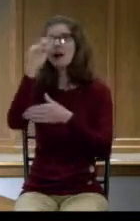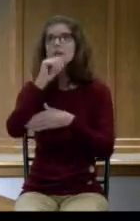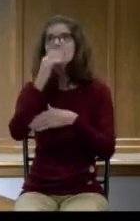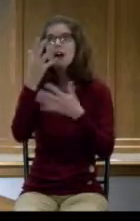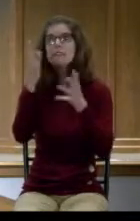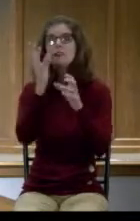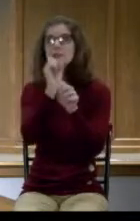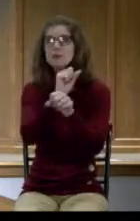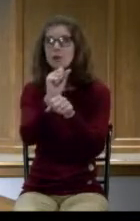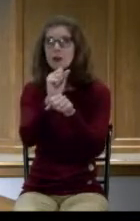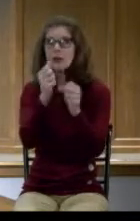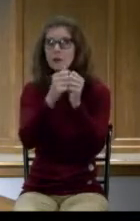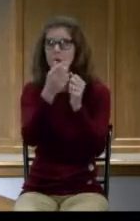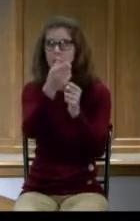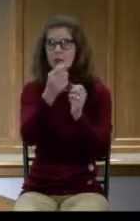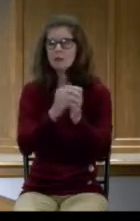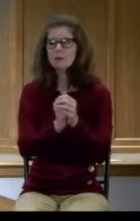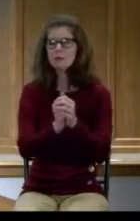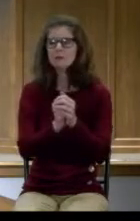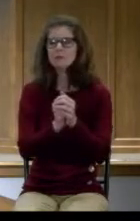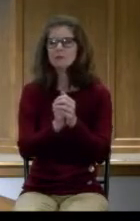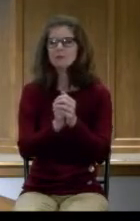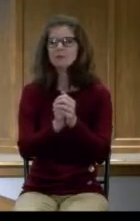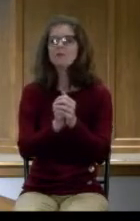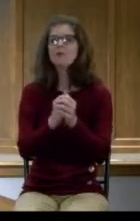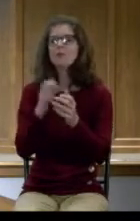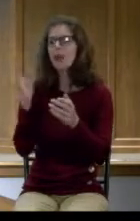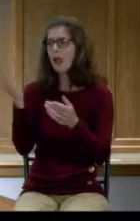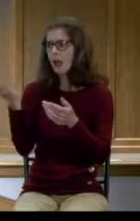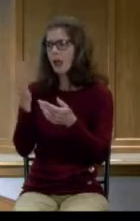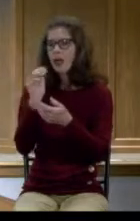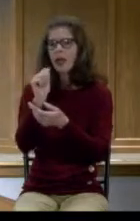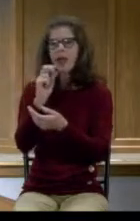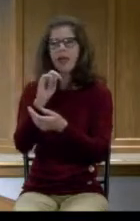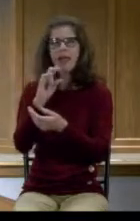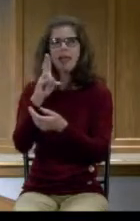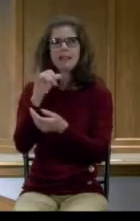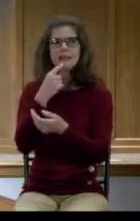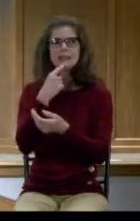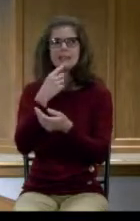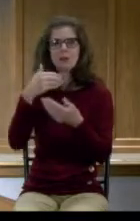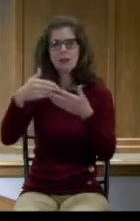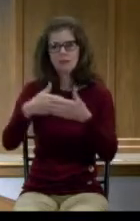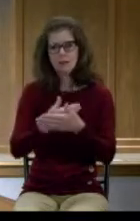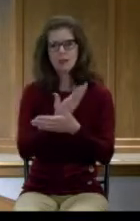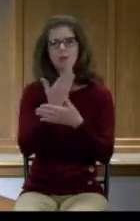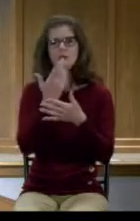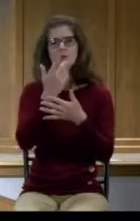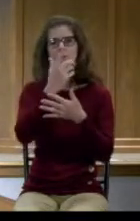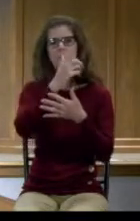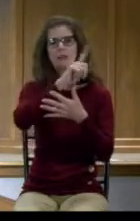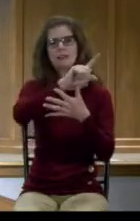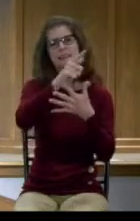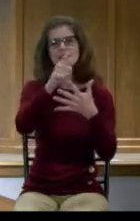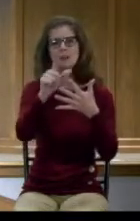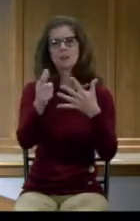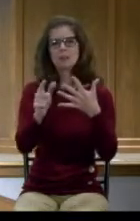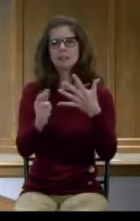series. It's called Refresh, because we all need to be